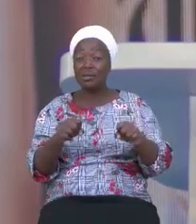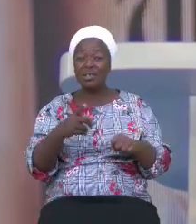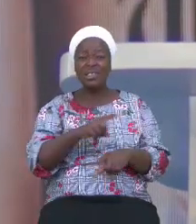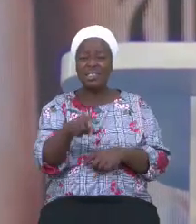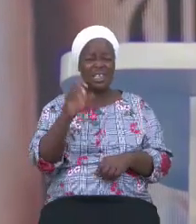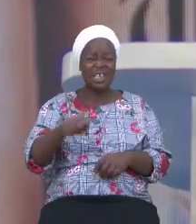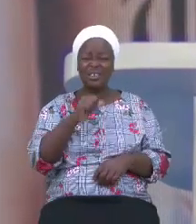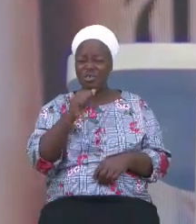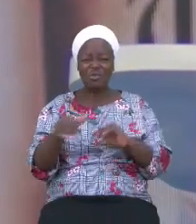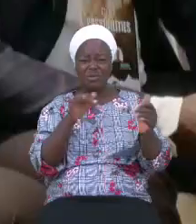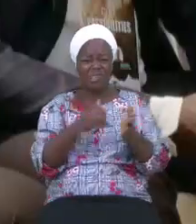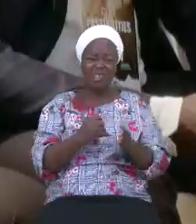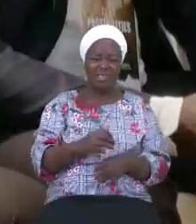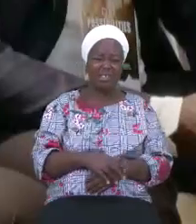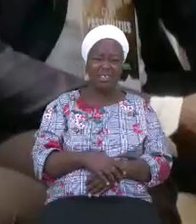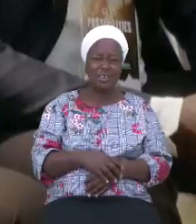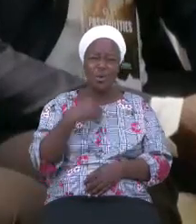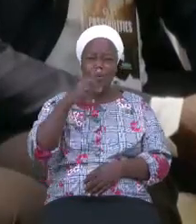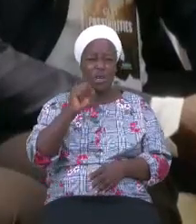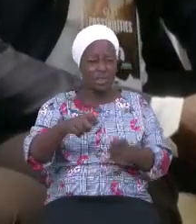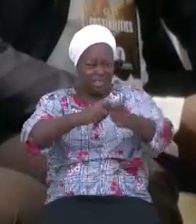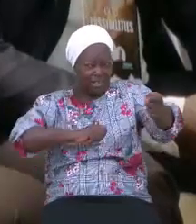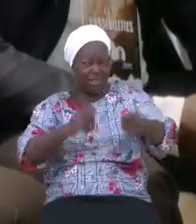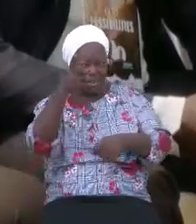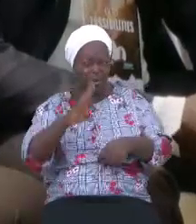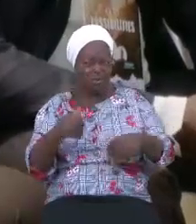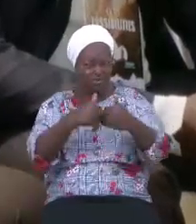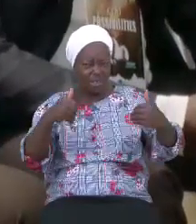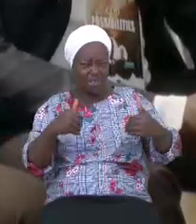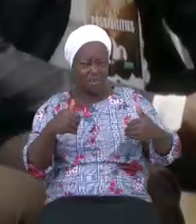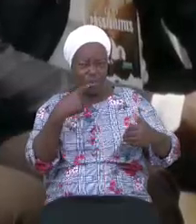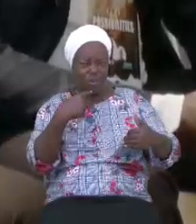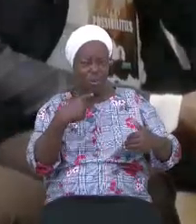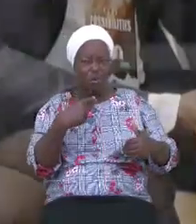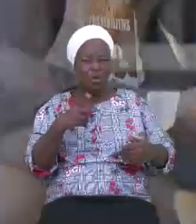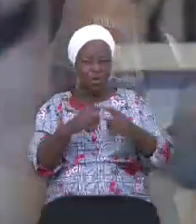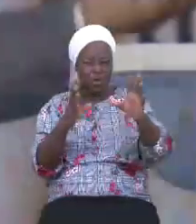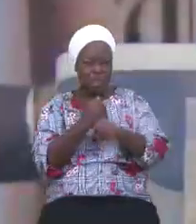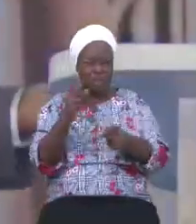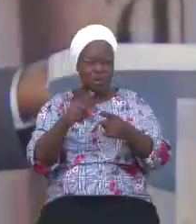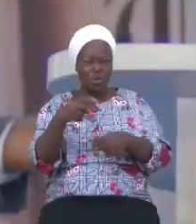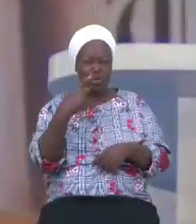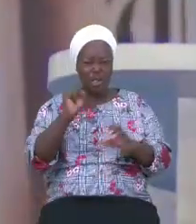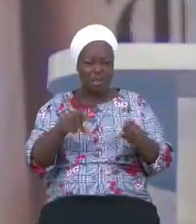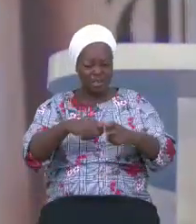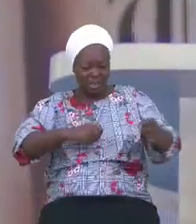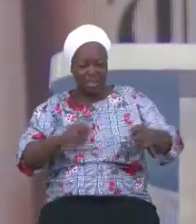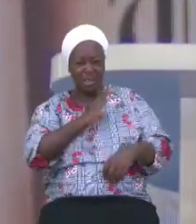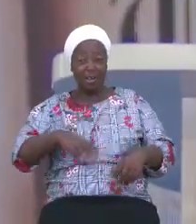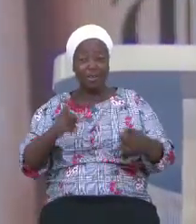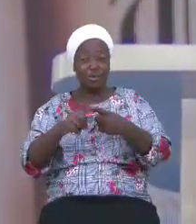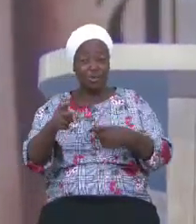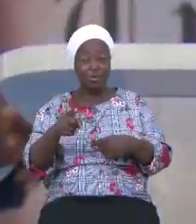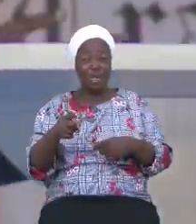They cannot. Who can tear God apart to get to you? Who can tear Christ apart to get to